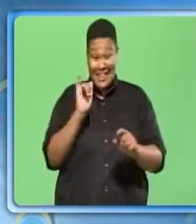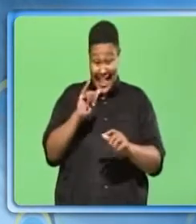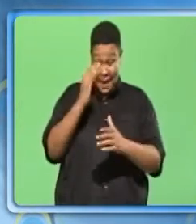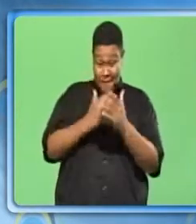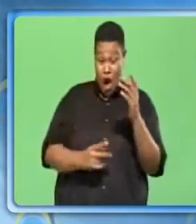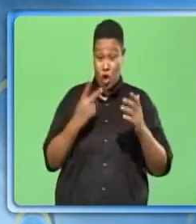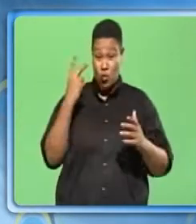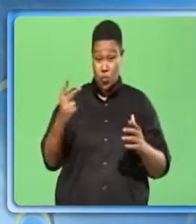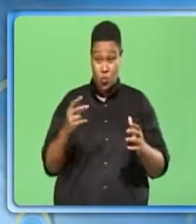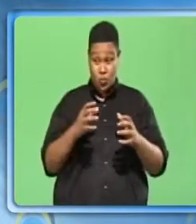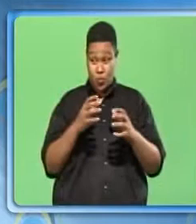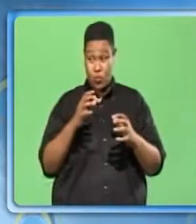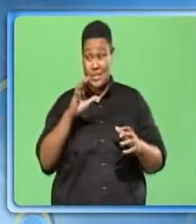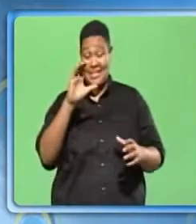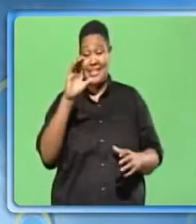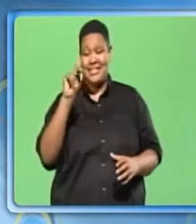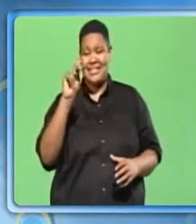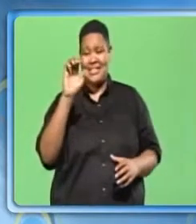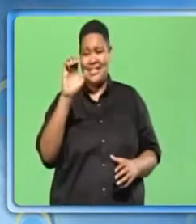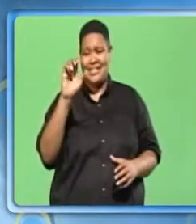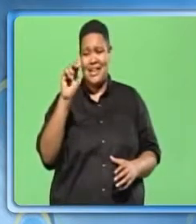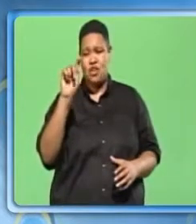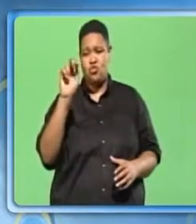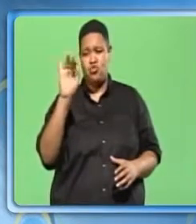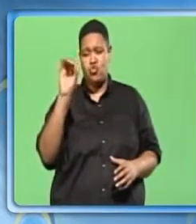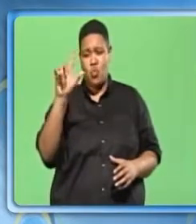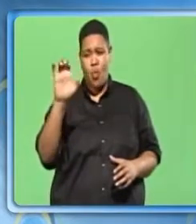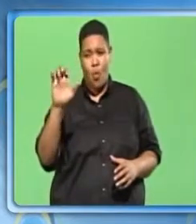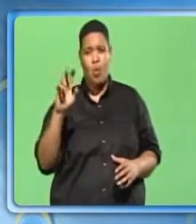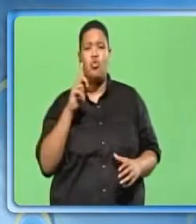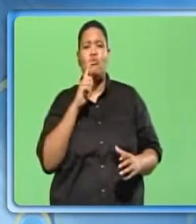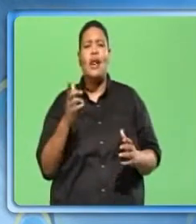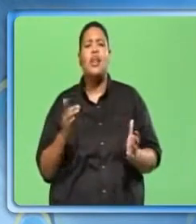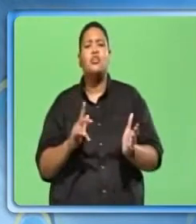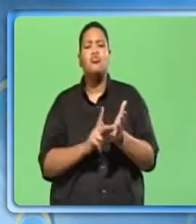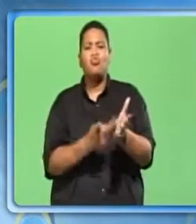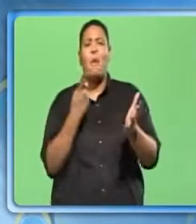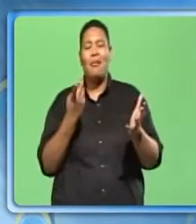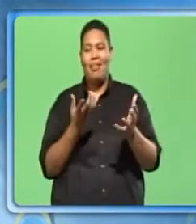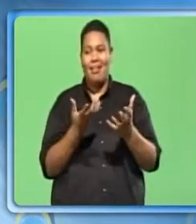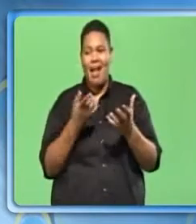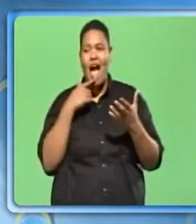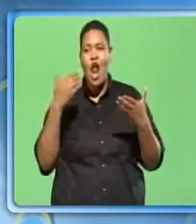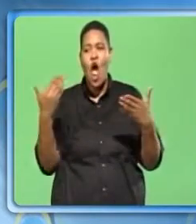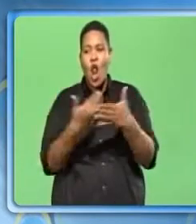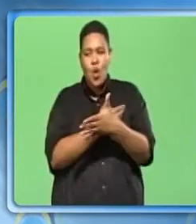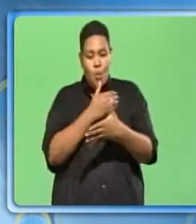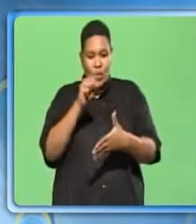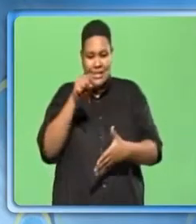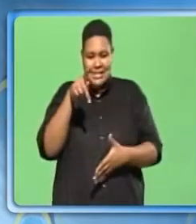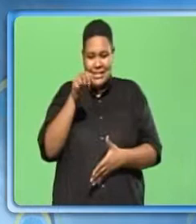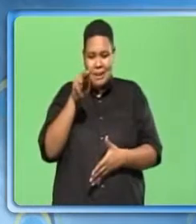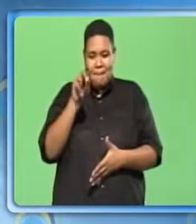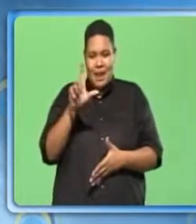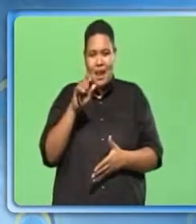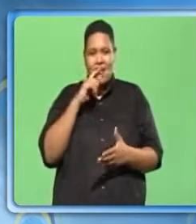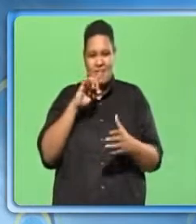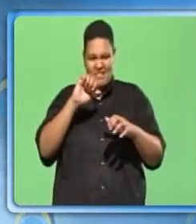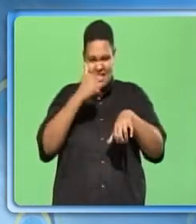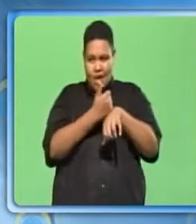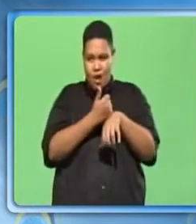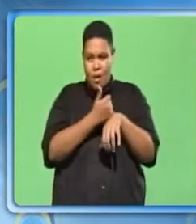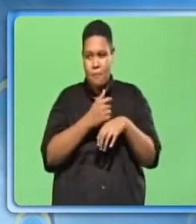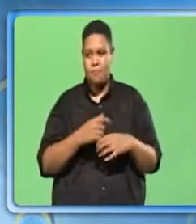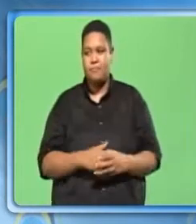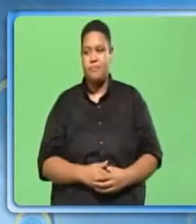2, centrioles in the two daughter cells replicate and a new spindle is formed at right angles to the first